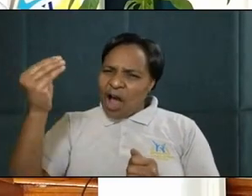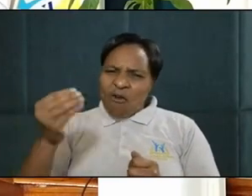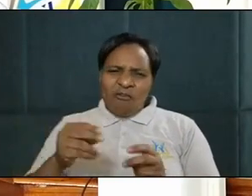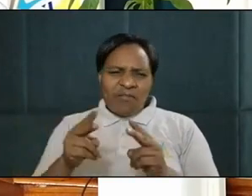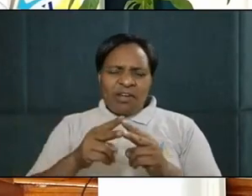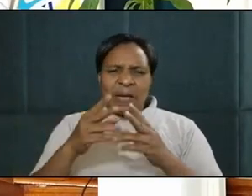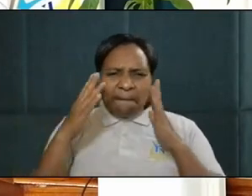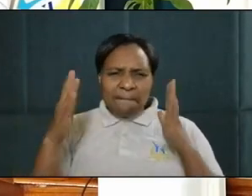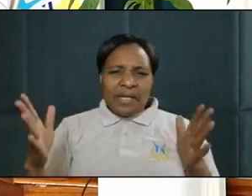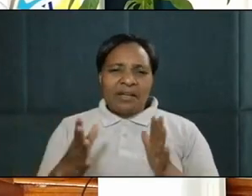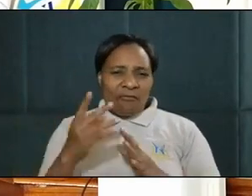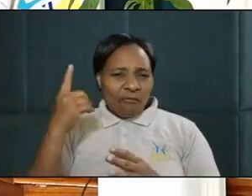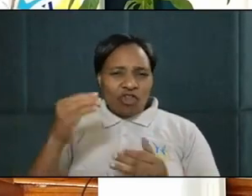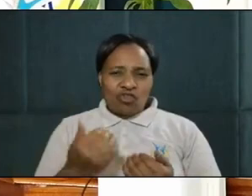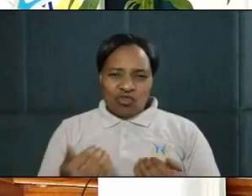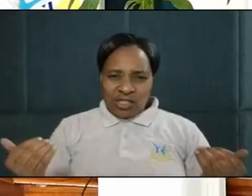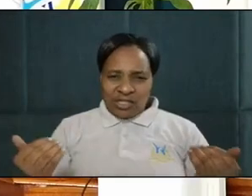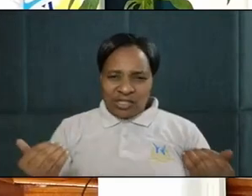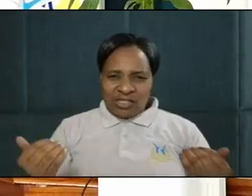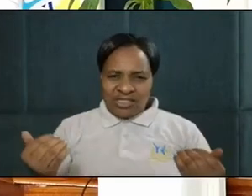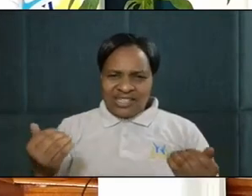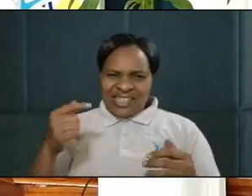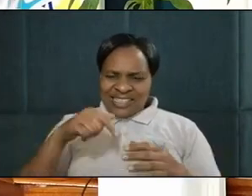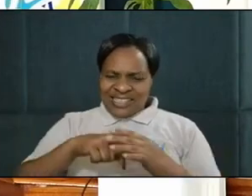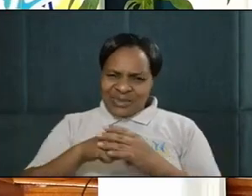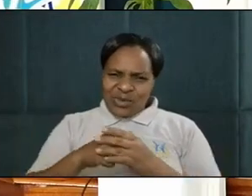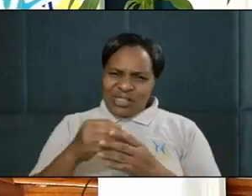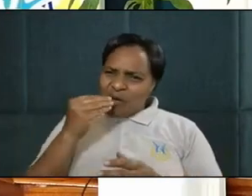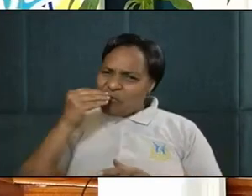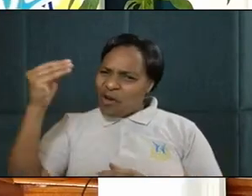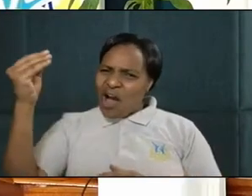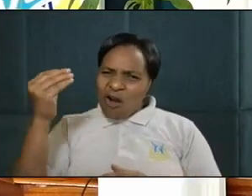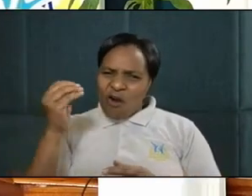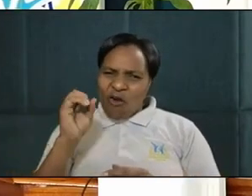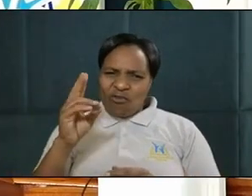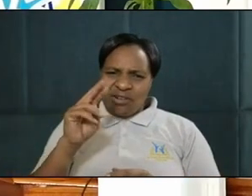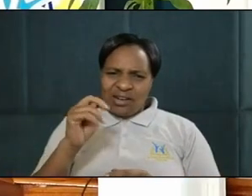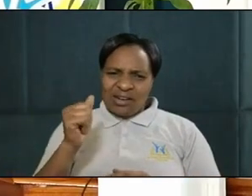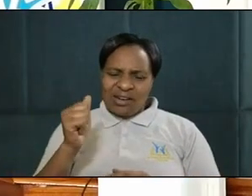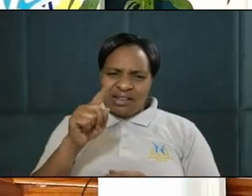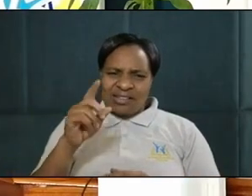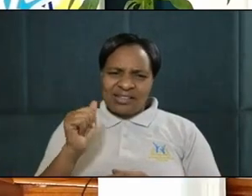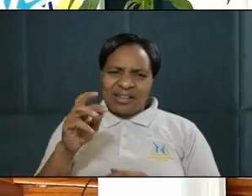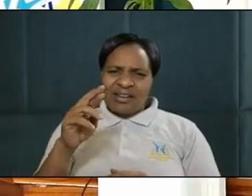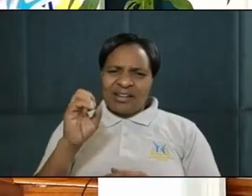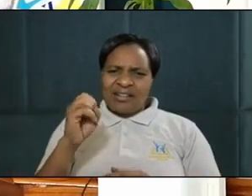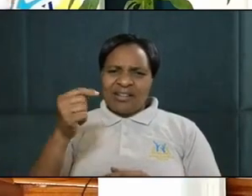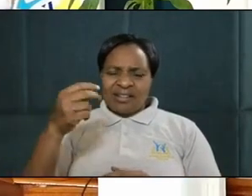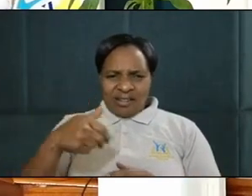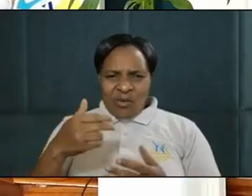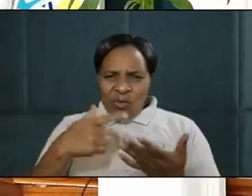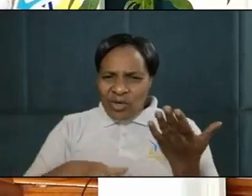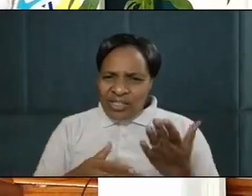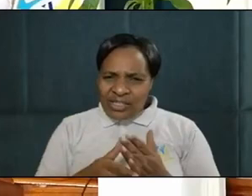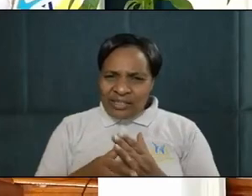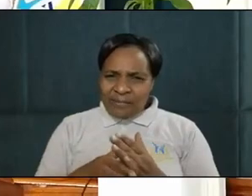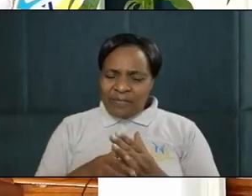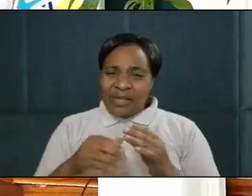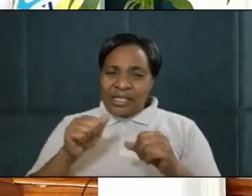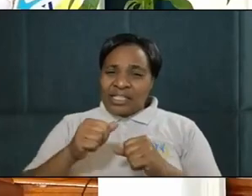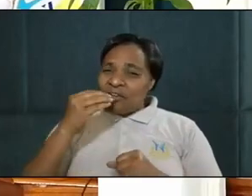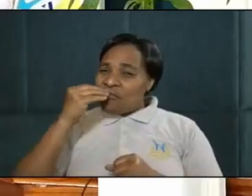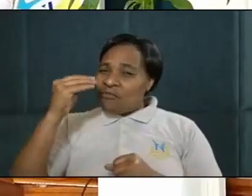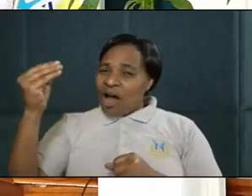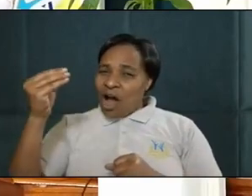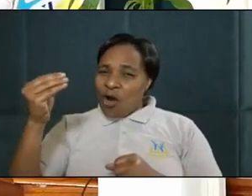word for the children. What is a Nazarite vow? Oh, you know, Harry? Right, vow is someone who